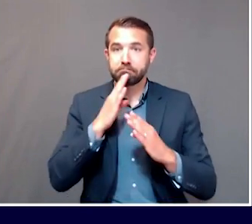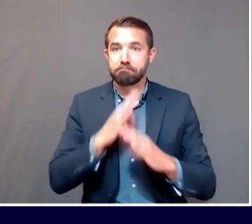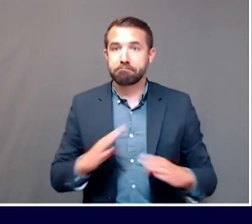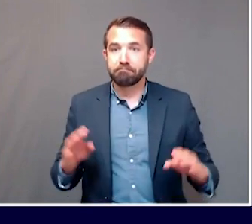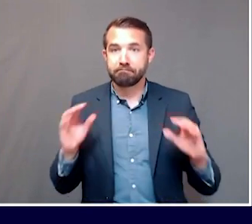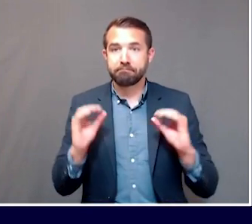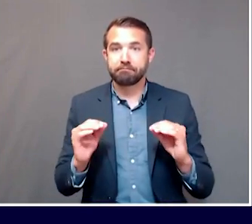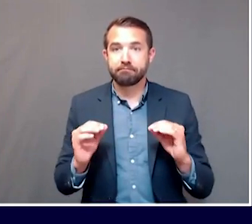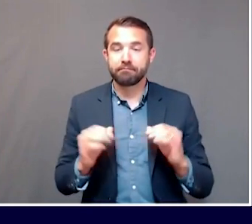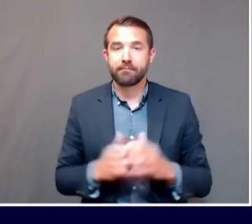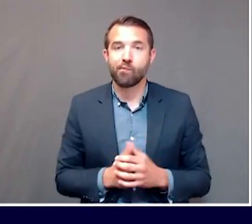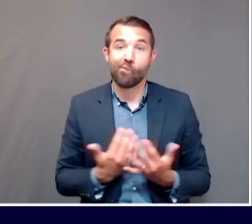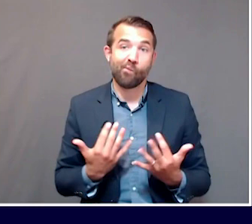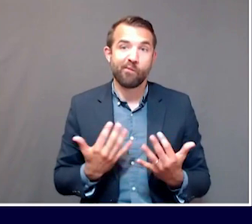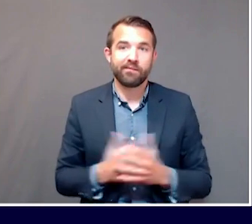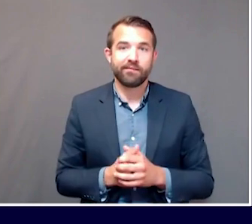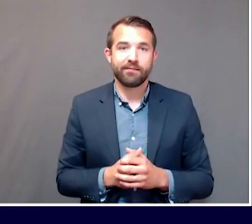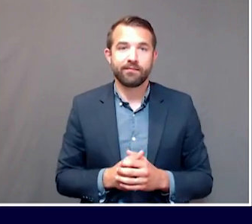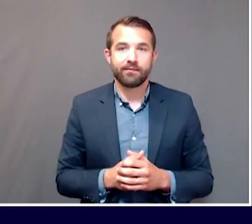Megan?